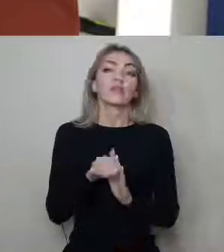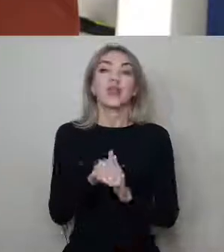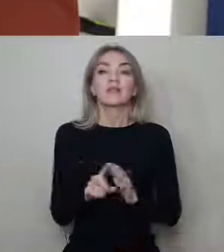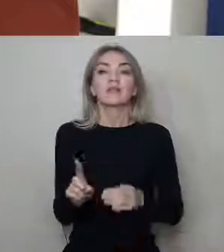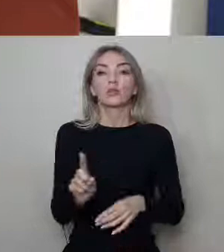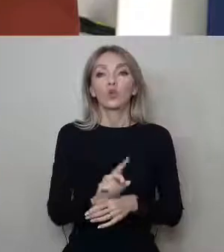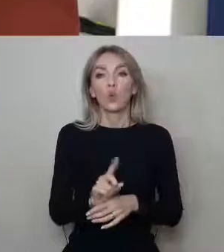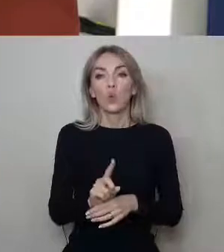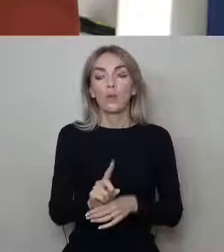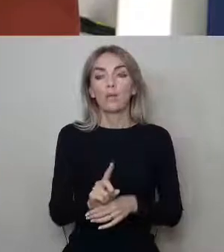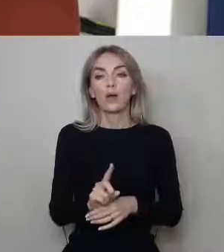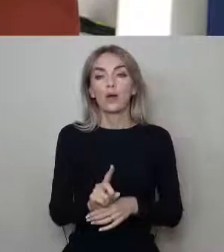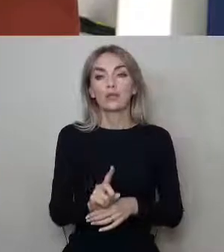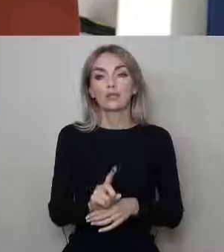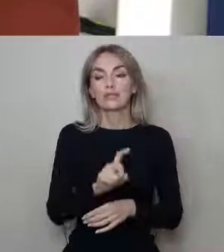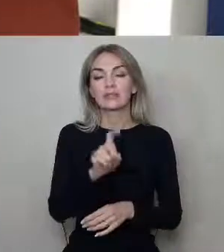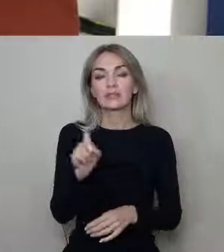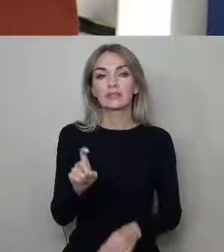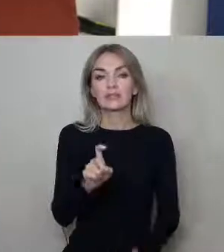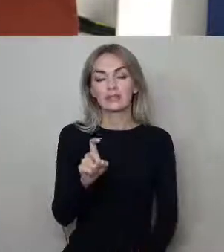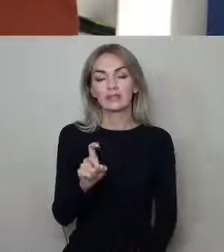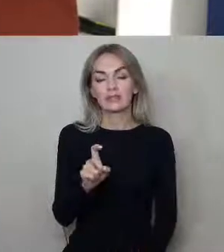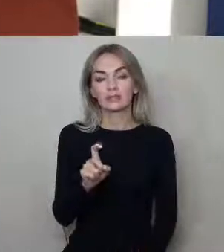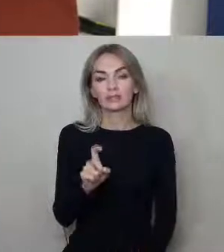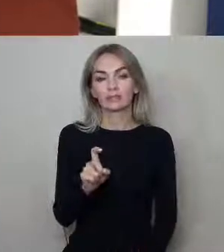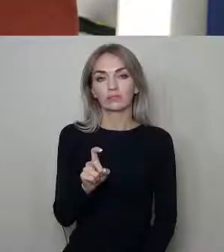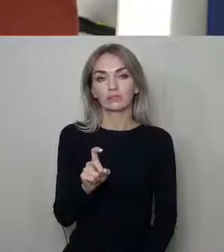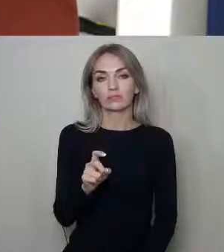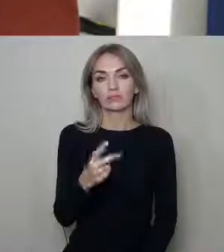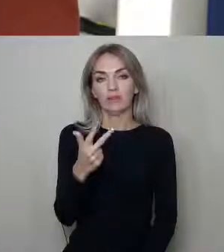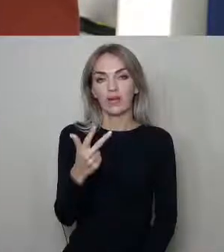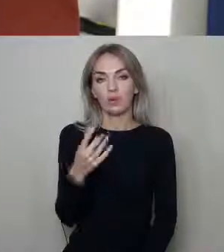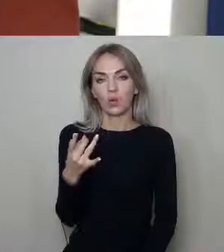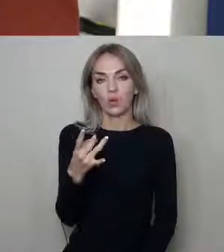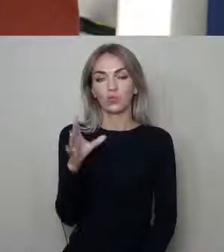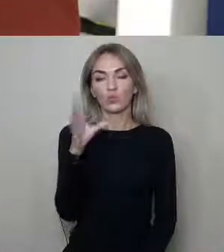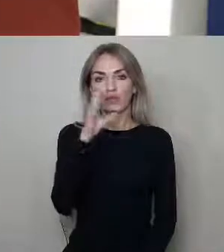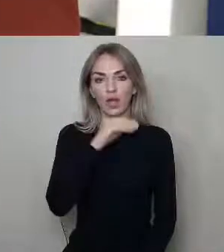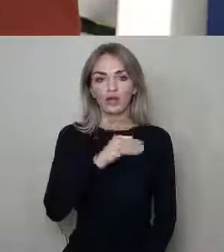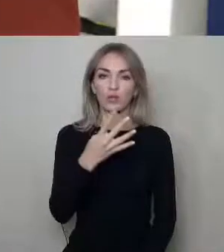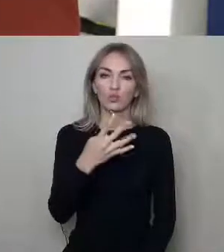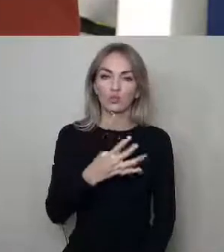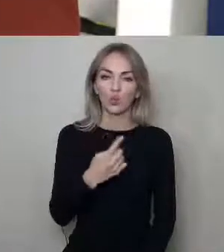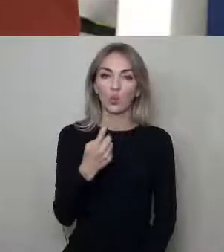it. Well, the lawmaker on the third attempt